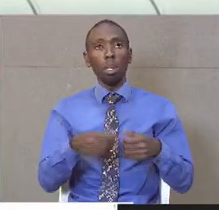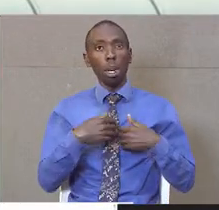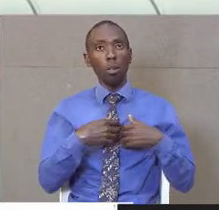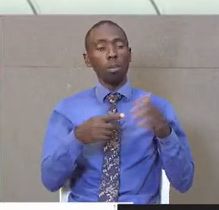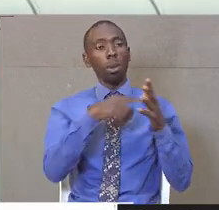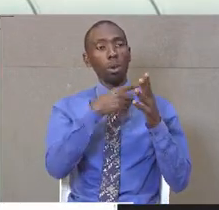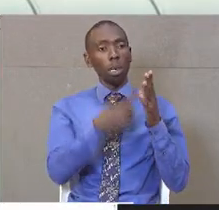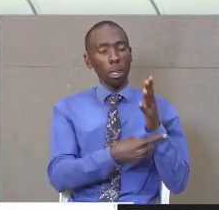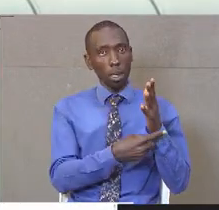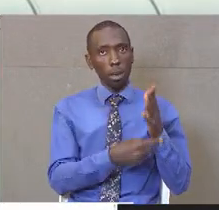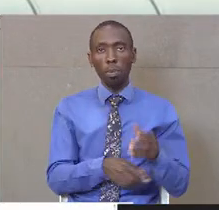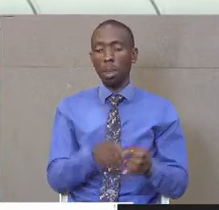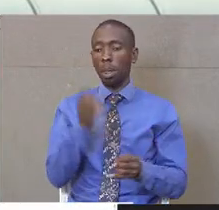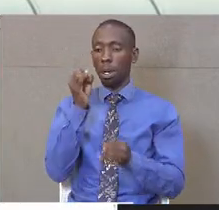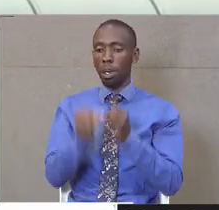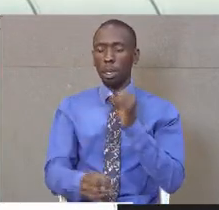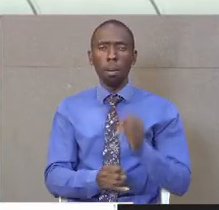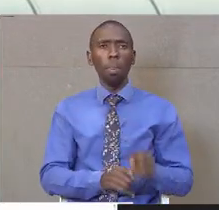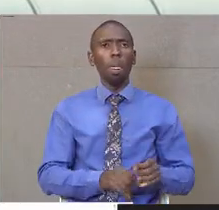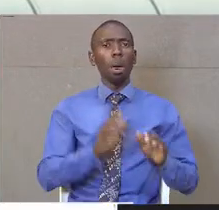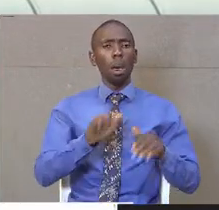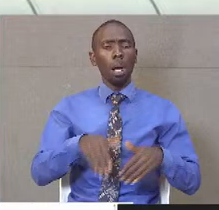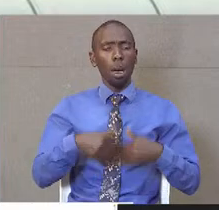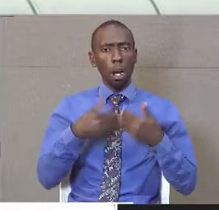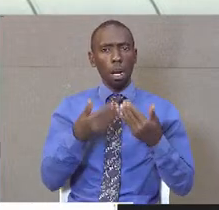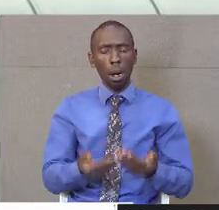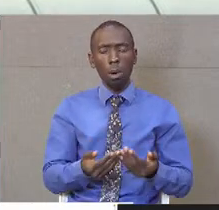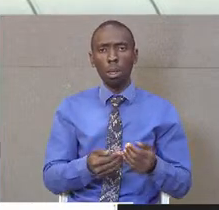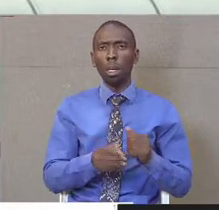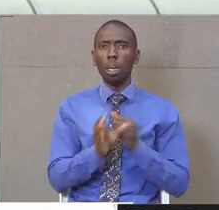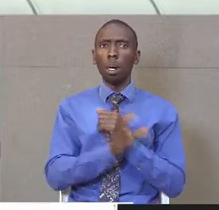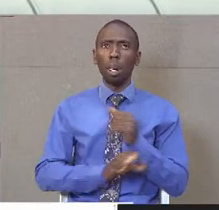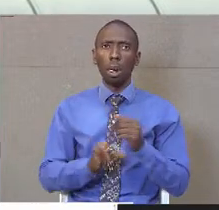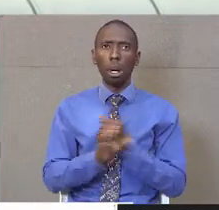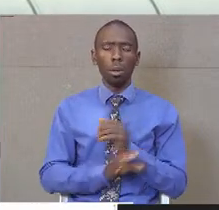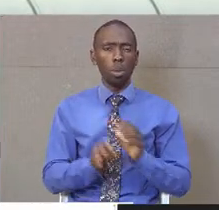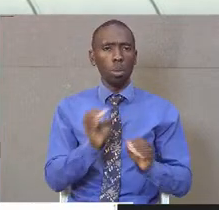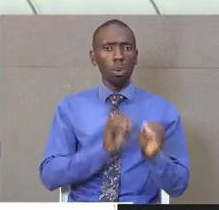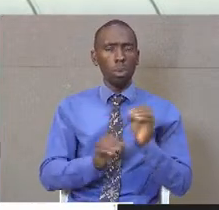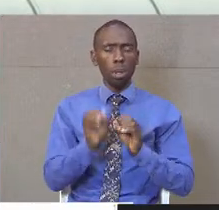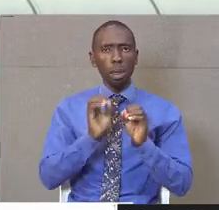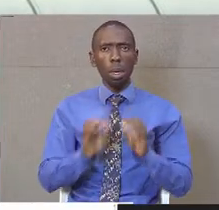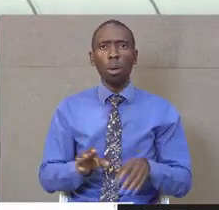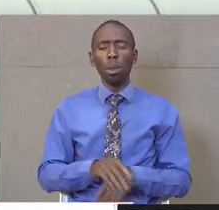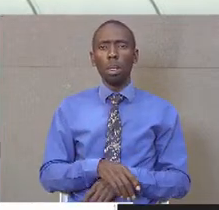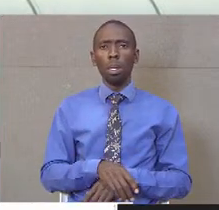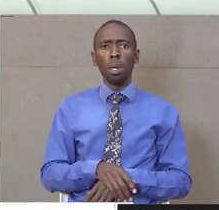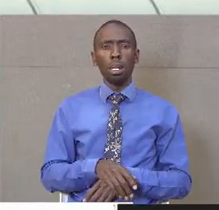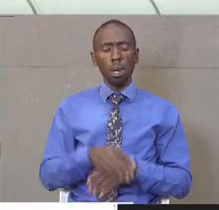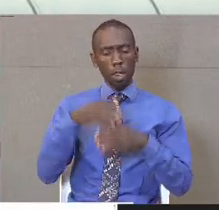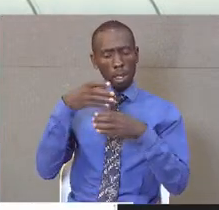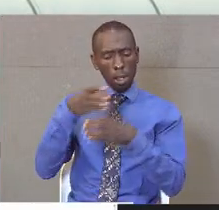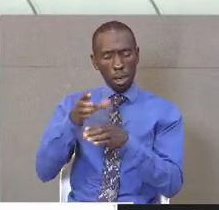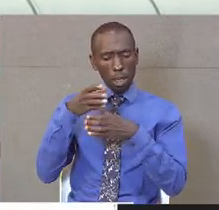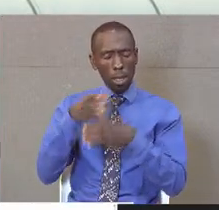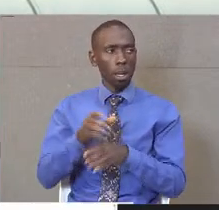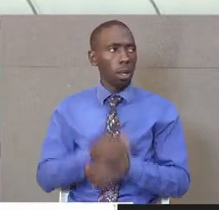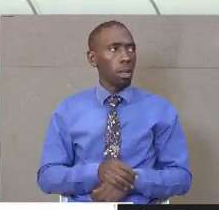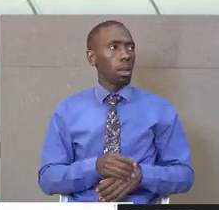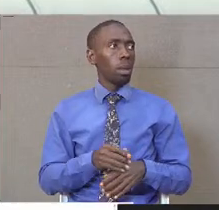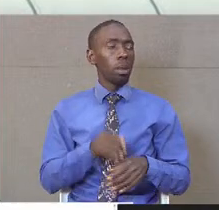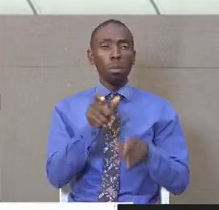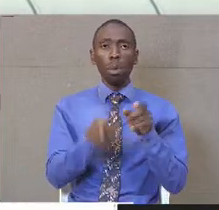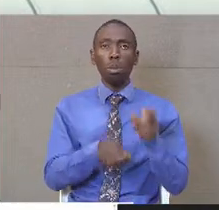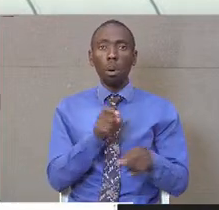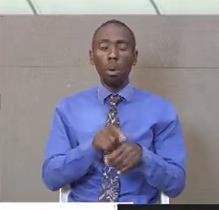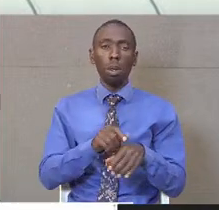right. And lastly, how can we be a nation without a PET scan? We are sending our people to Kenya, we are sending our people to